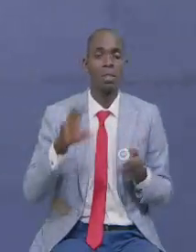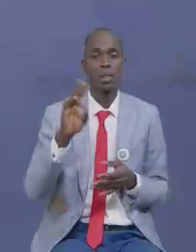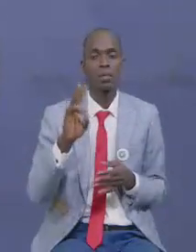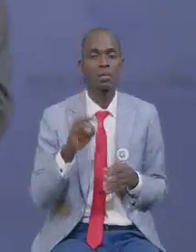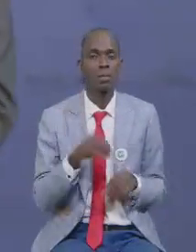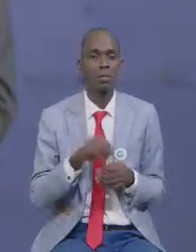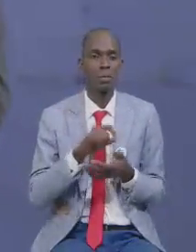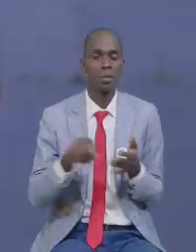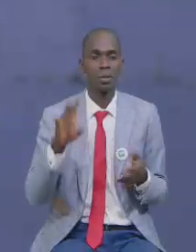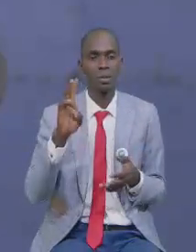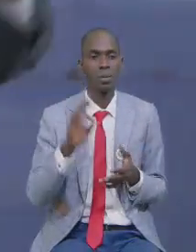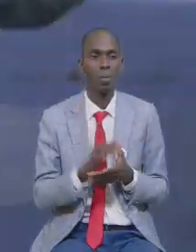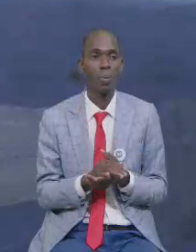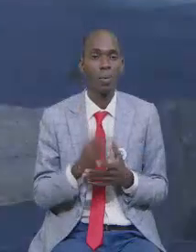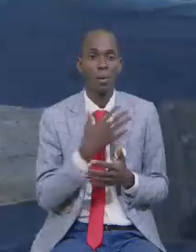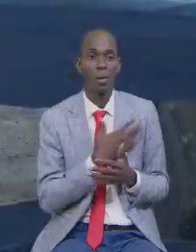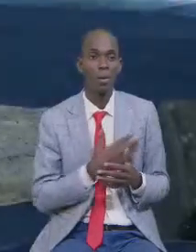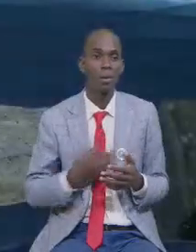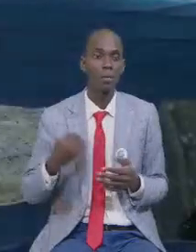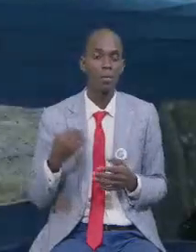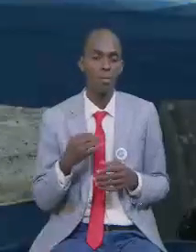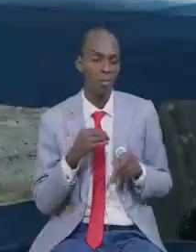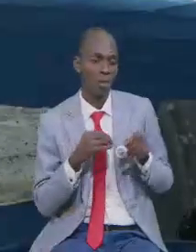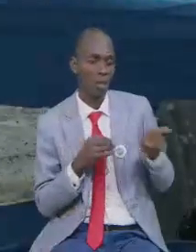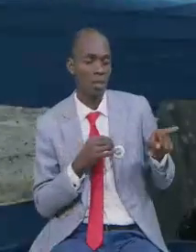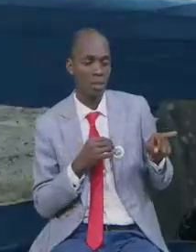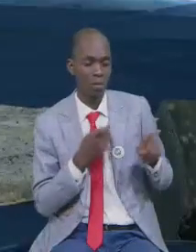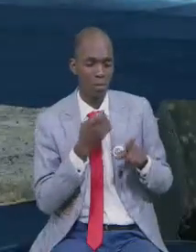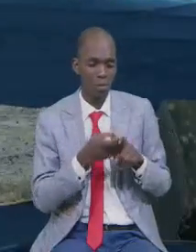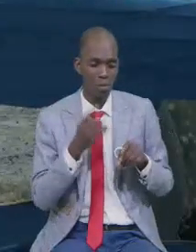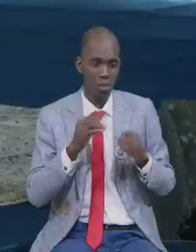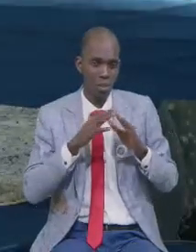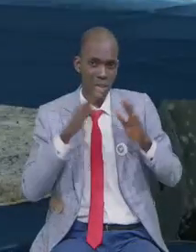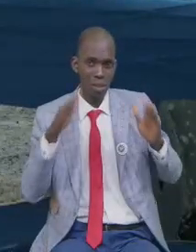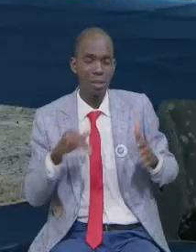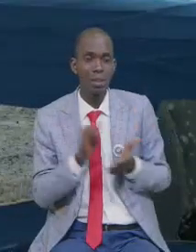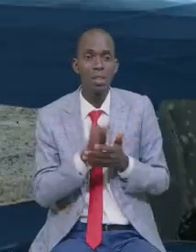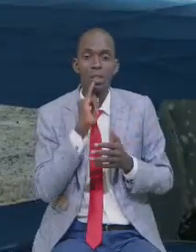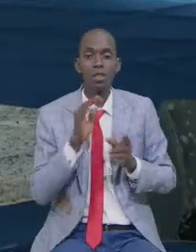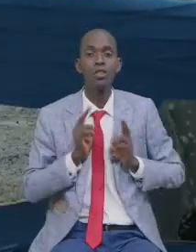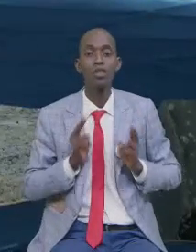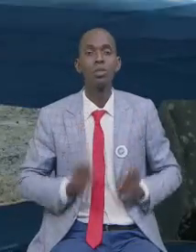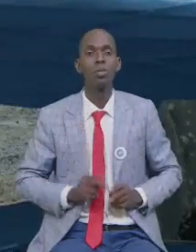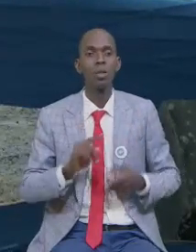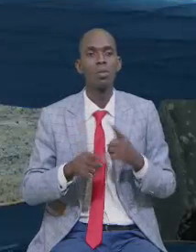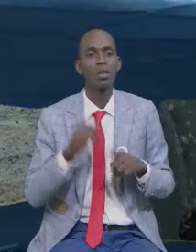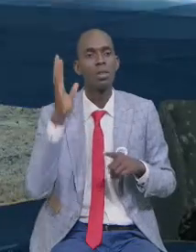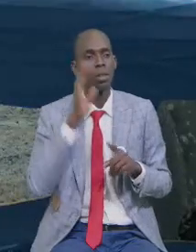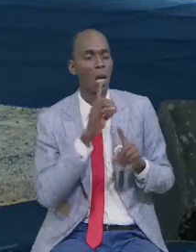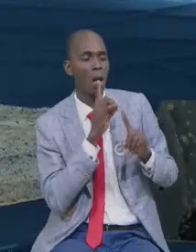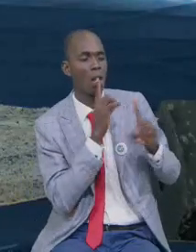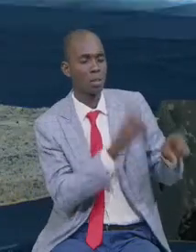Verse 7, and he from within, that the human friend, shall answer and